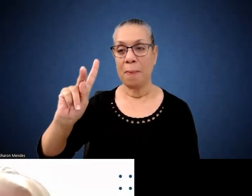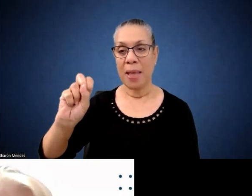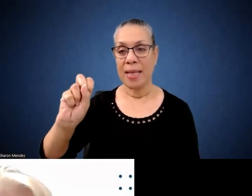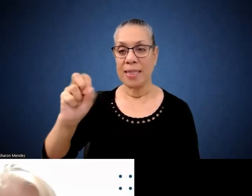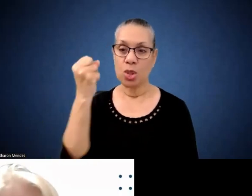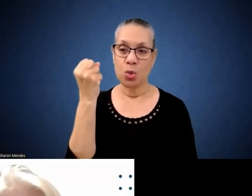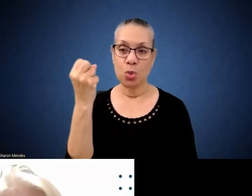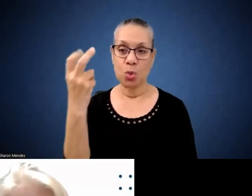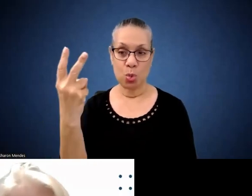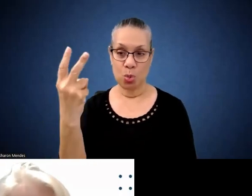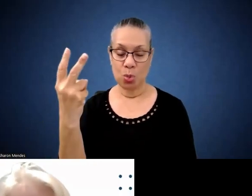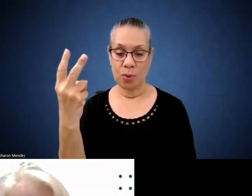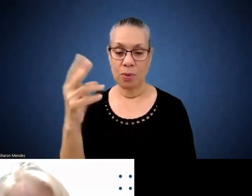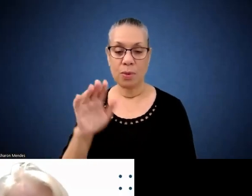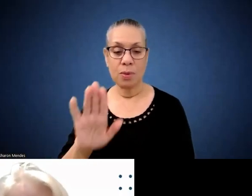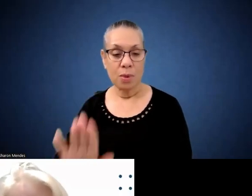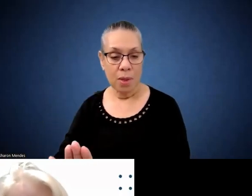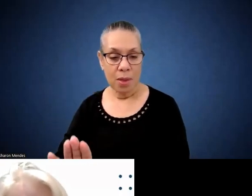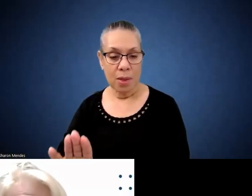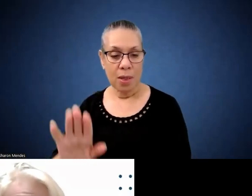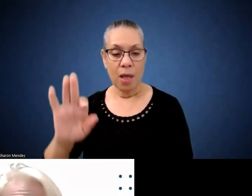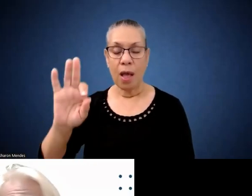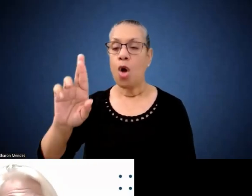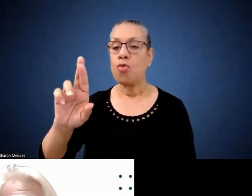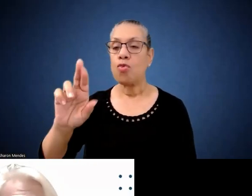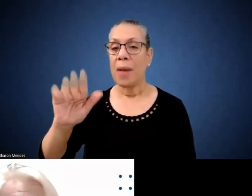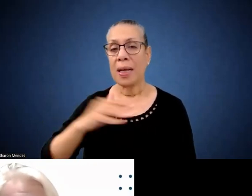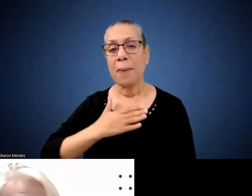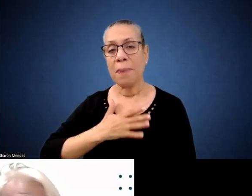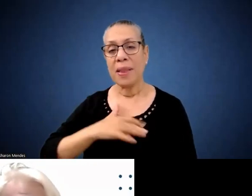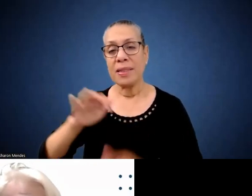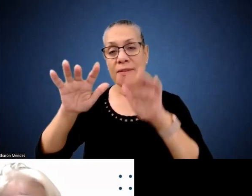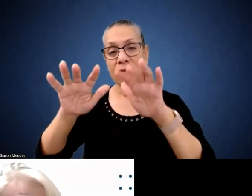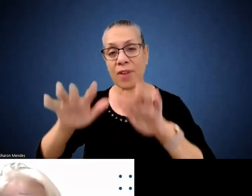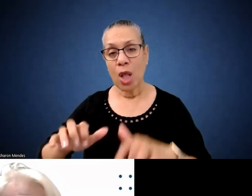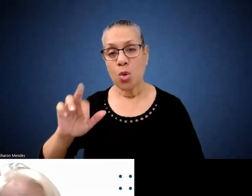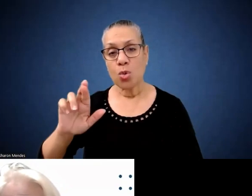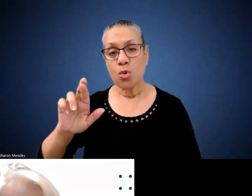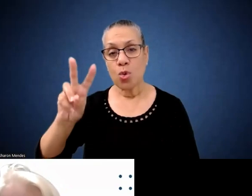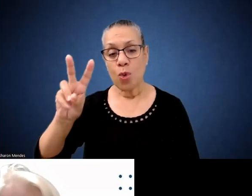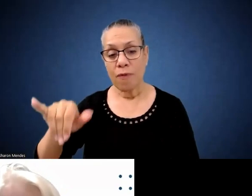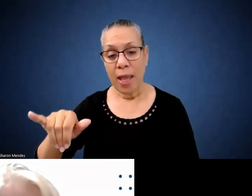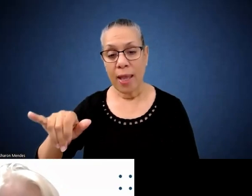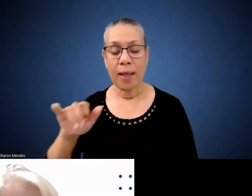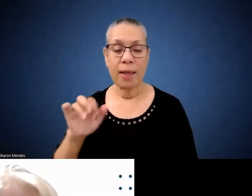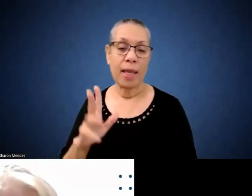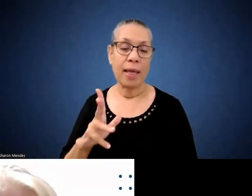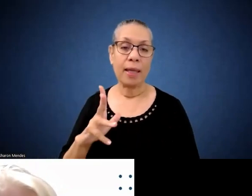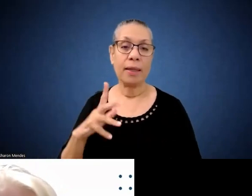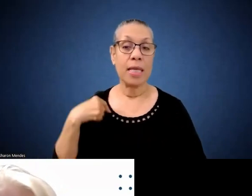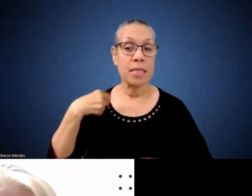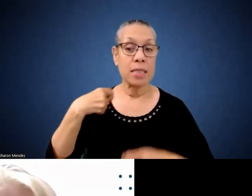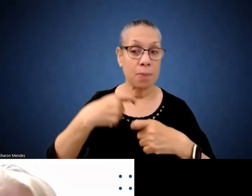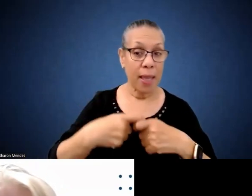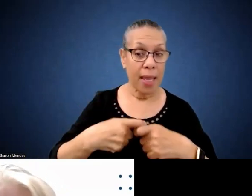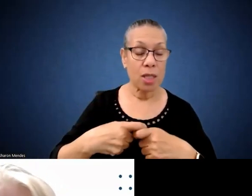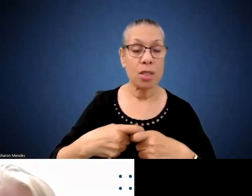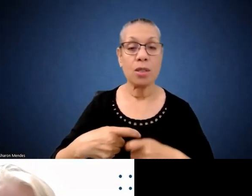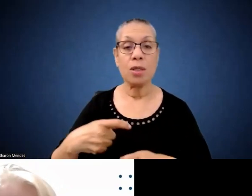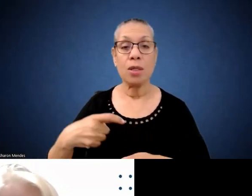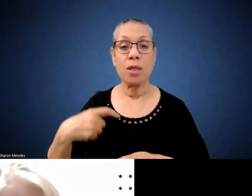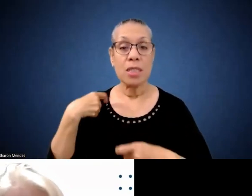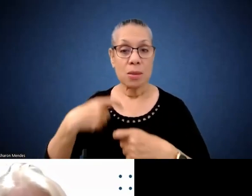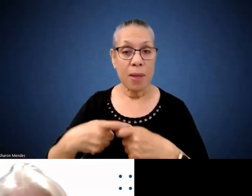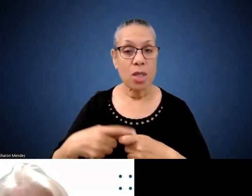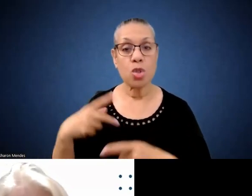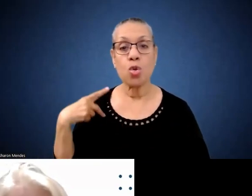And once again, if you could please just take a moment to fill out the survey. You could also fill it out in Portuguese or Spanish, and we